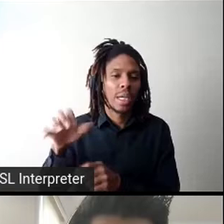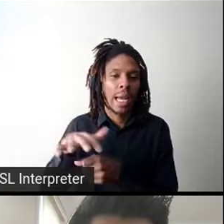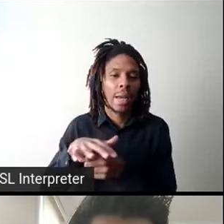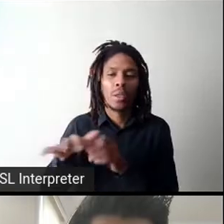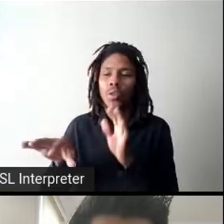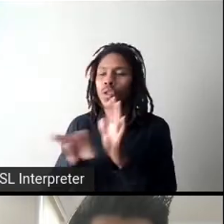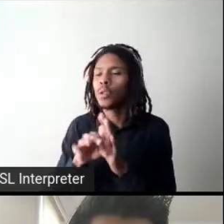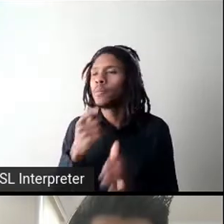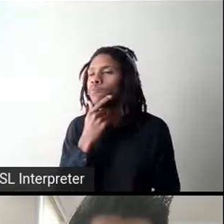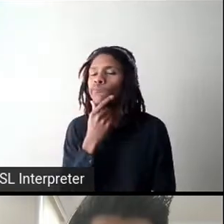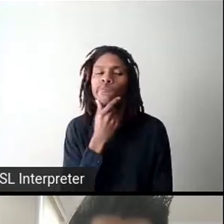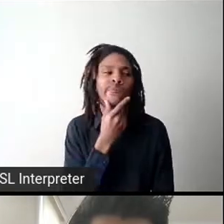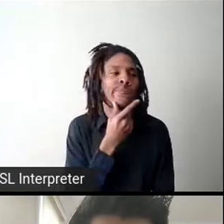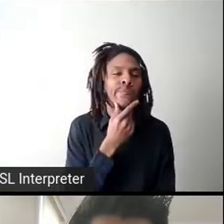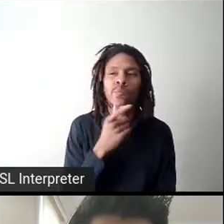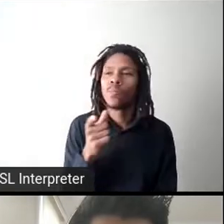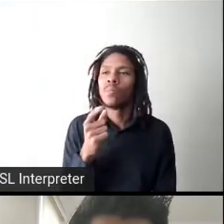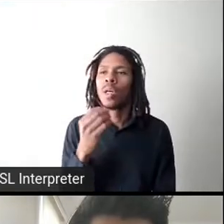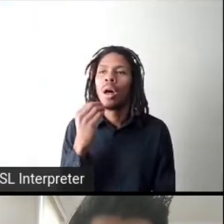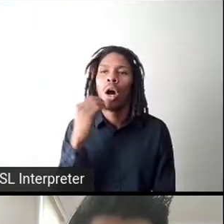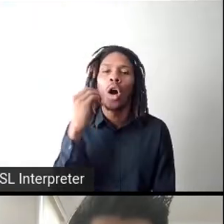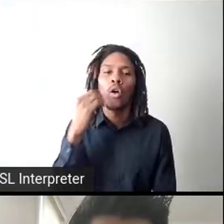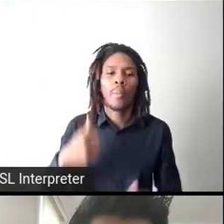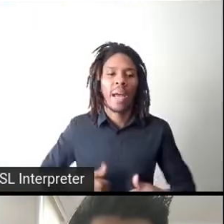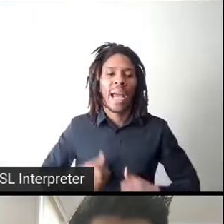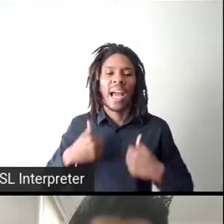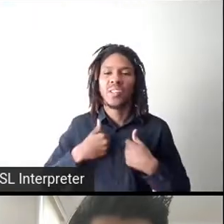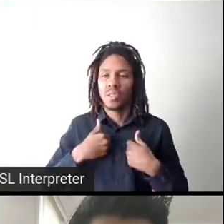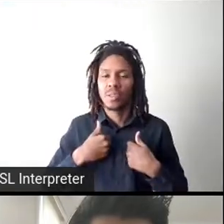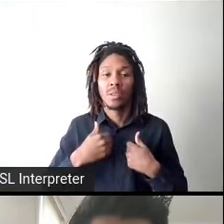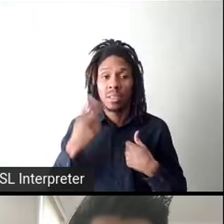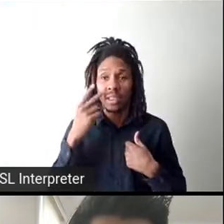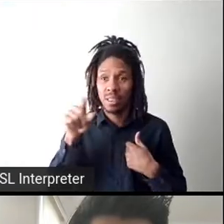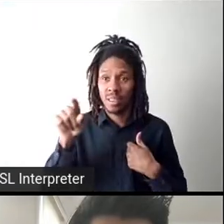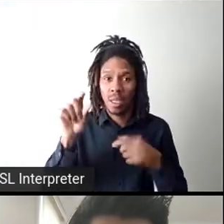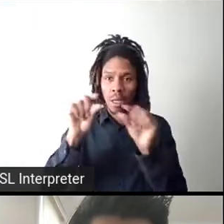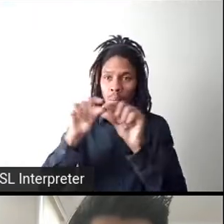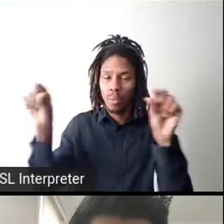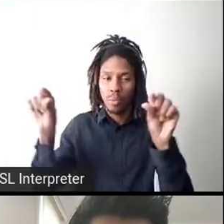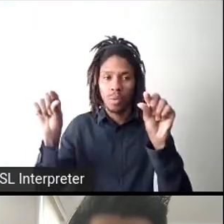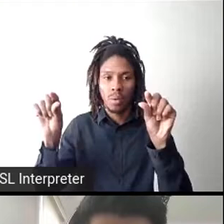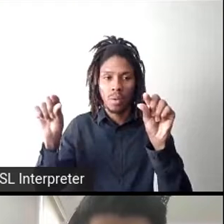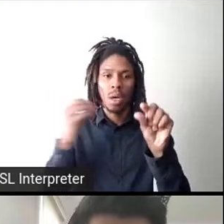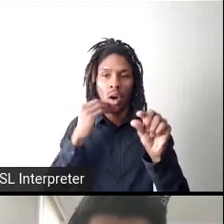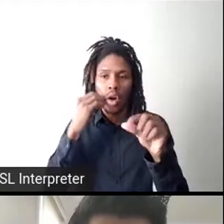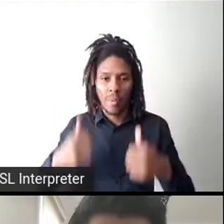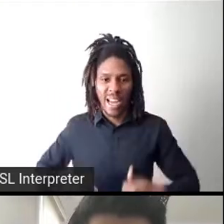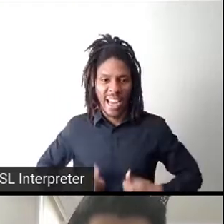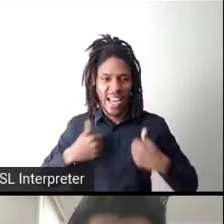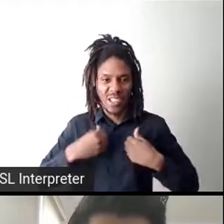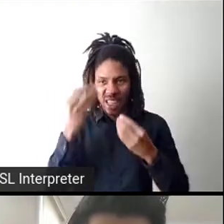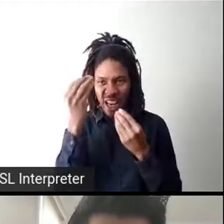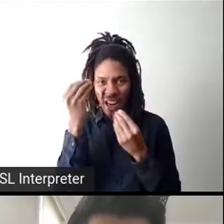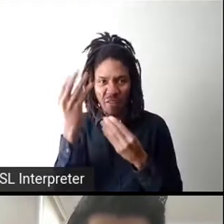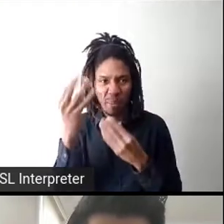choose, let's say, the home's address in here. You can see it's popping up the home's address information.